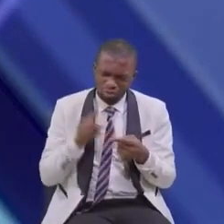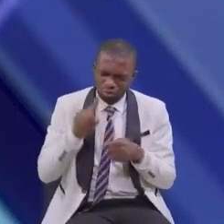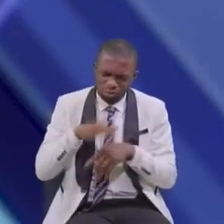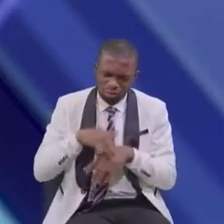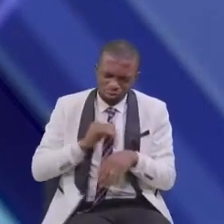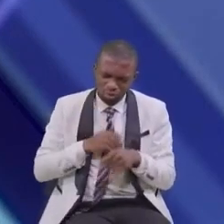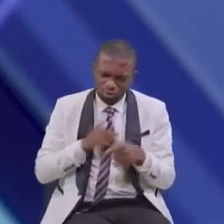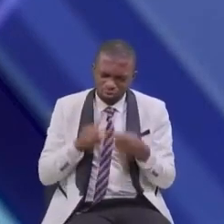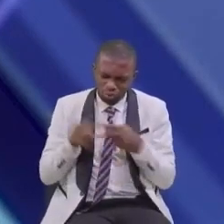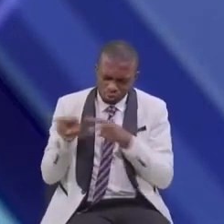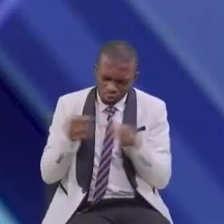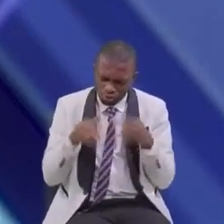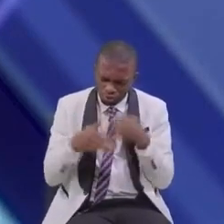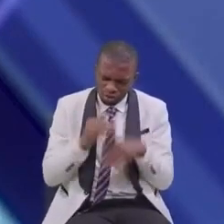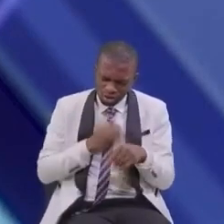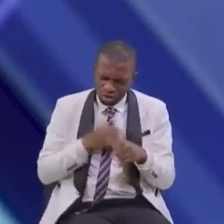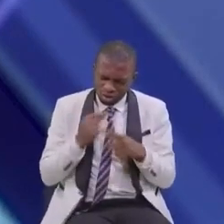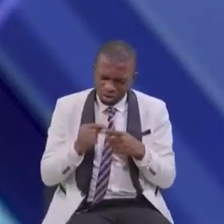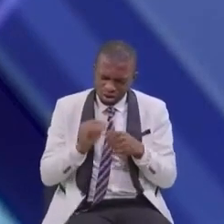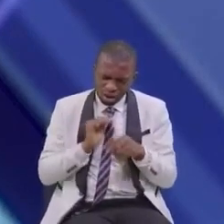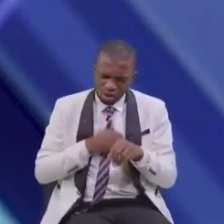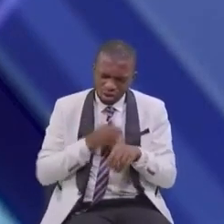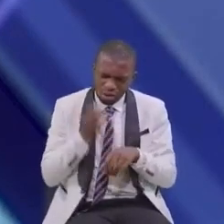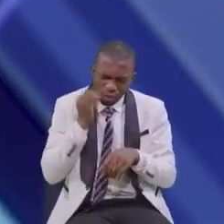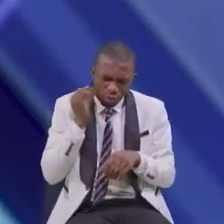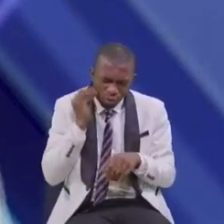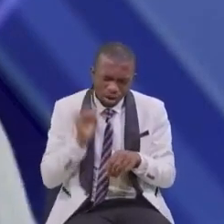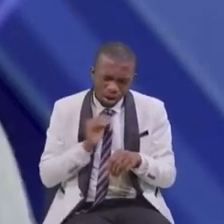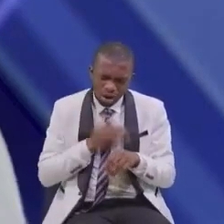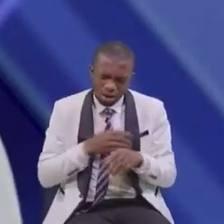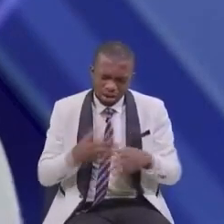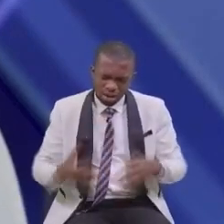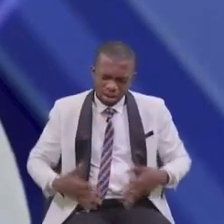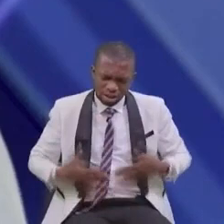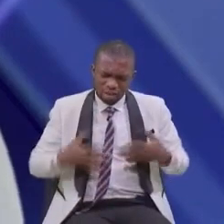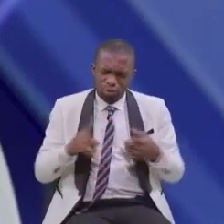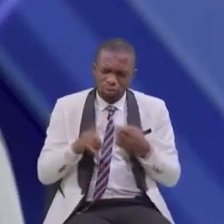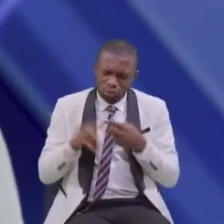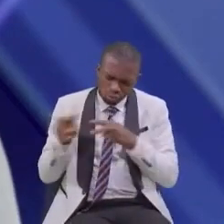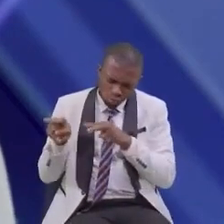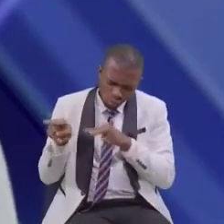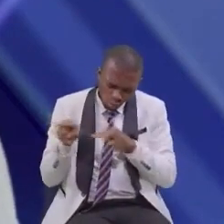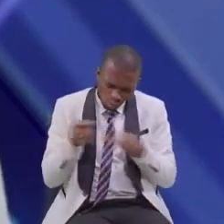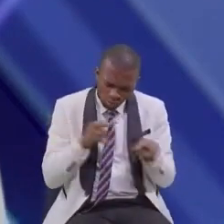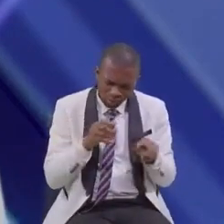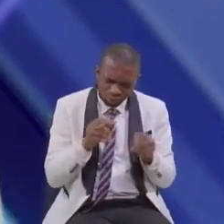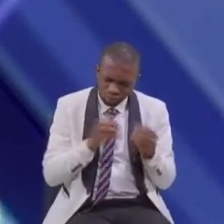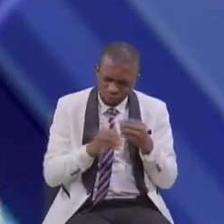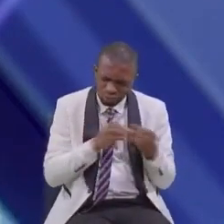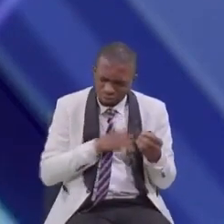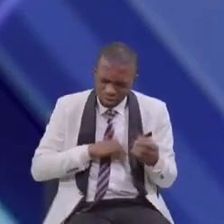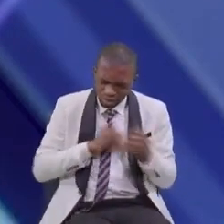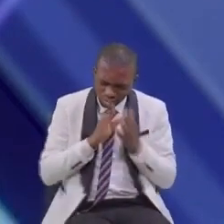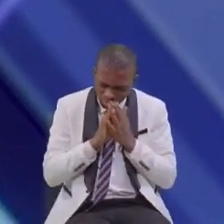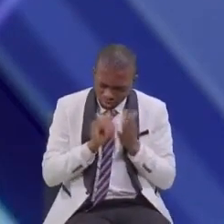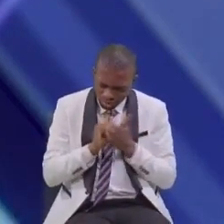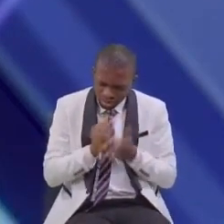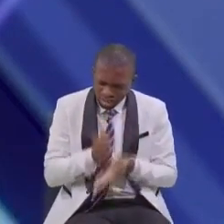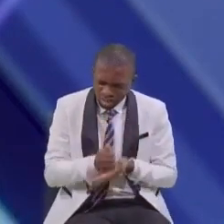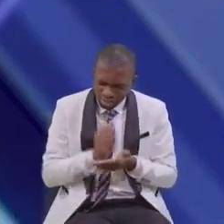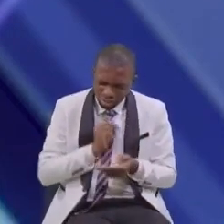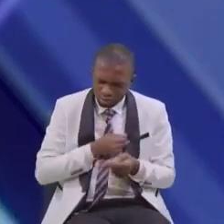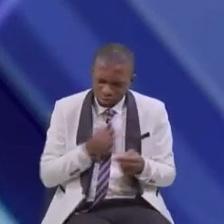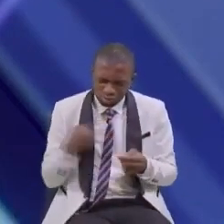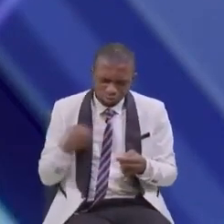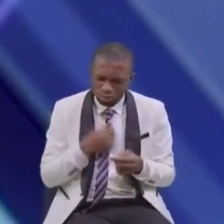words, our homes, our lives, to watch. Oh Lord, I pray, help us all, everyone, not to be